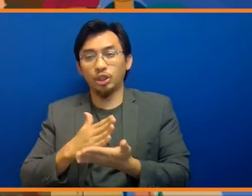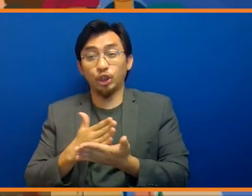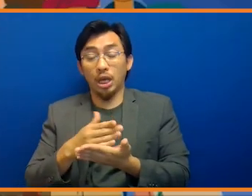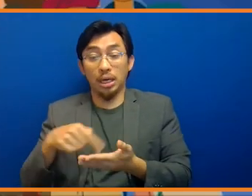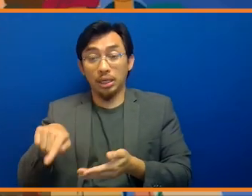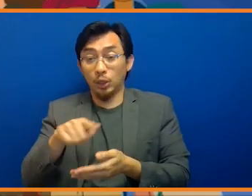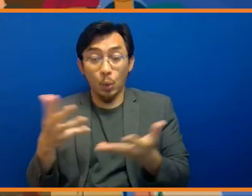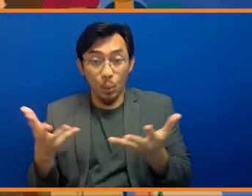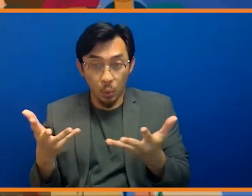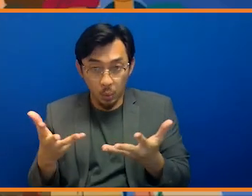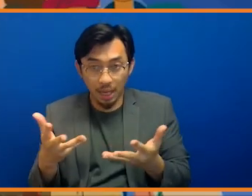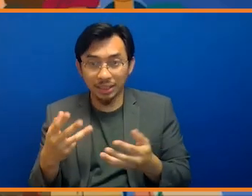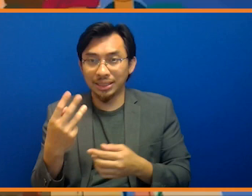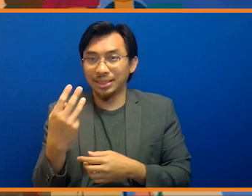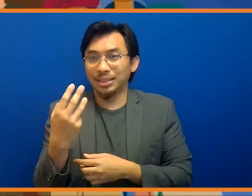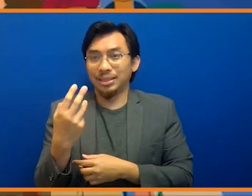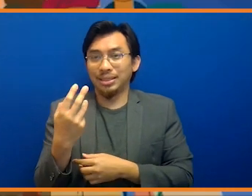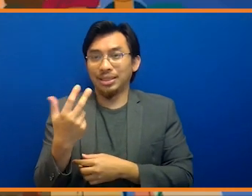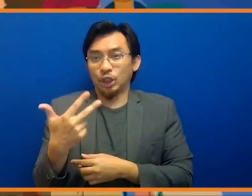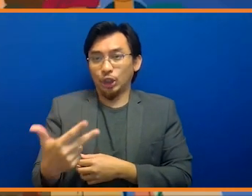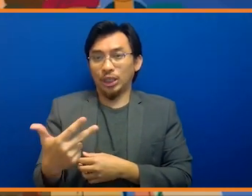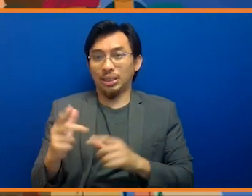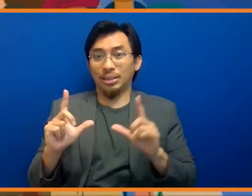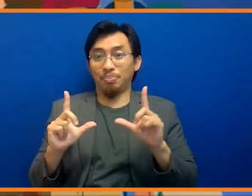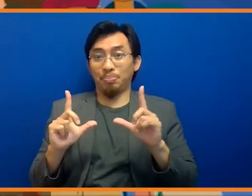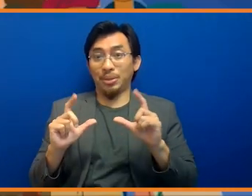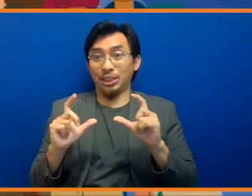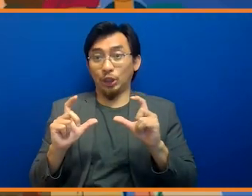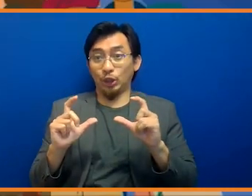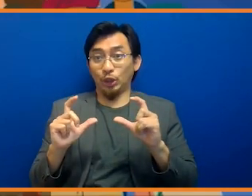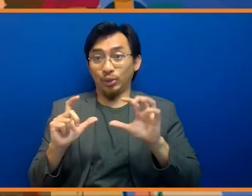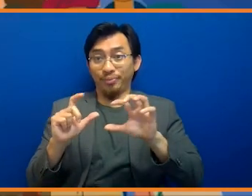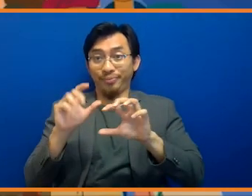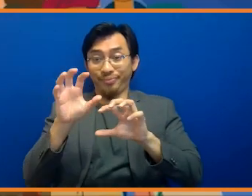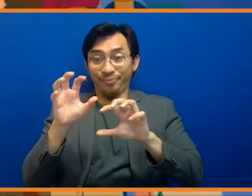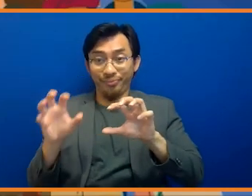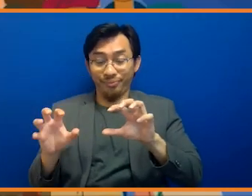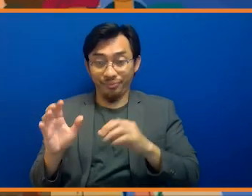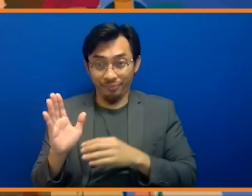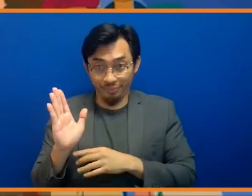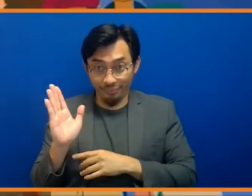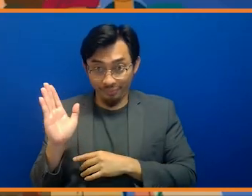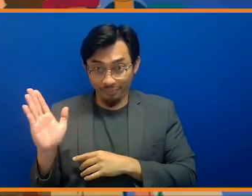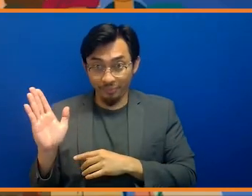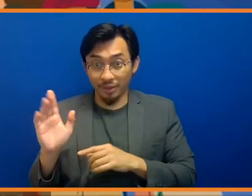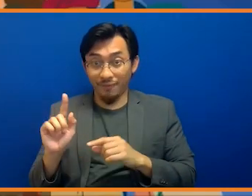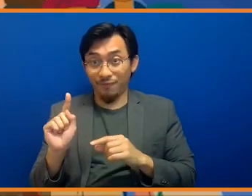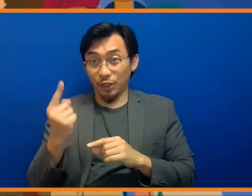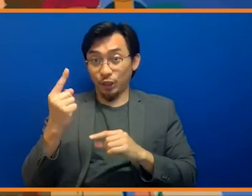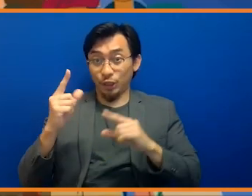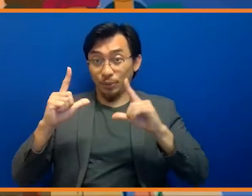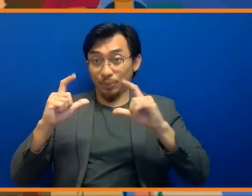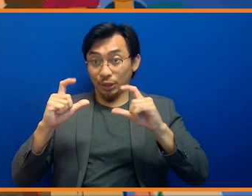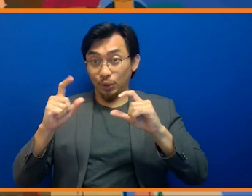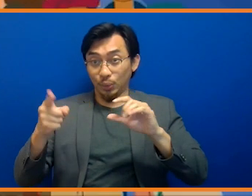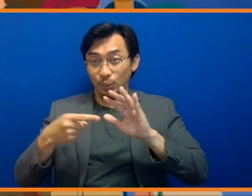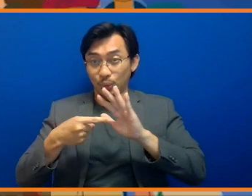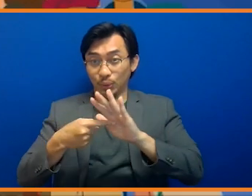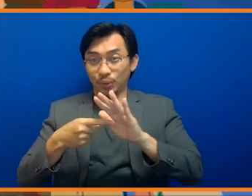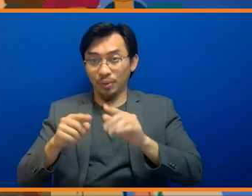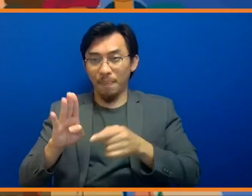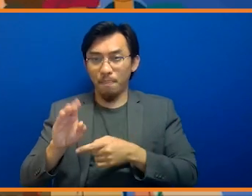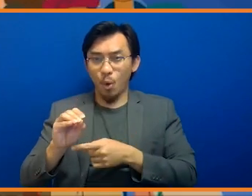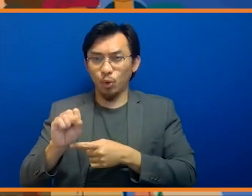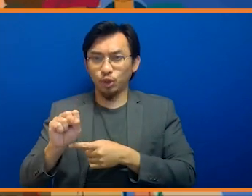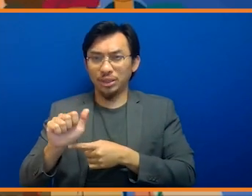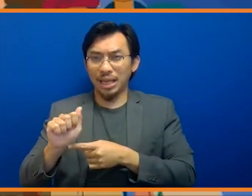you, these three pictures showing us that the first picture is the ruin